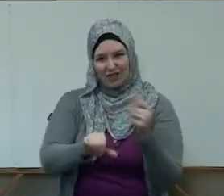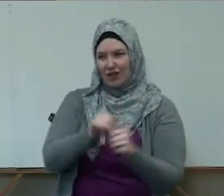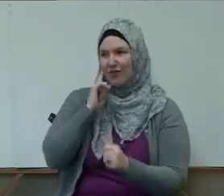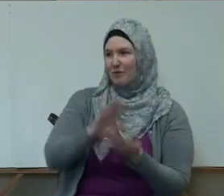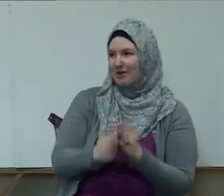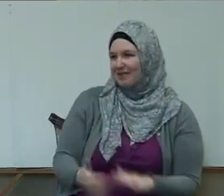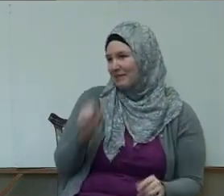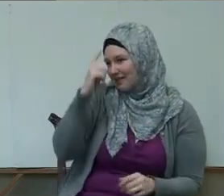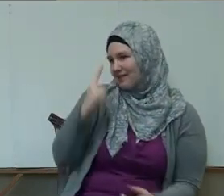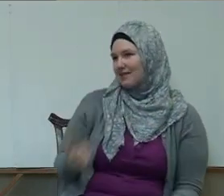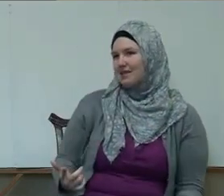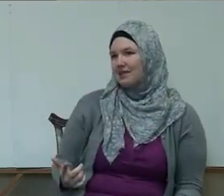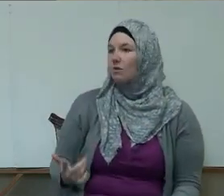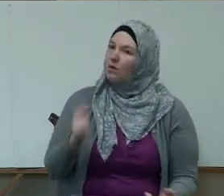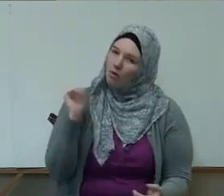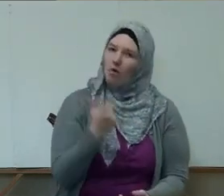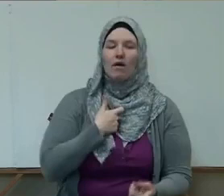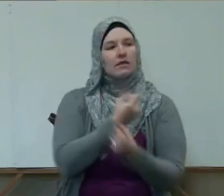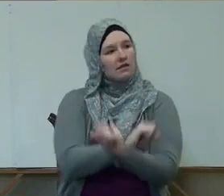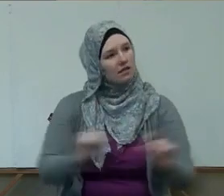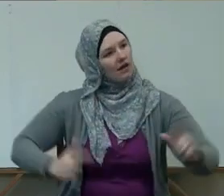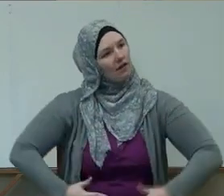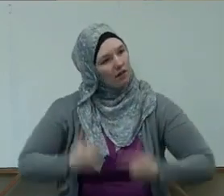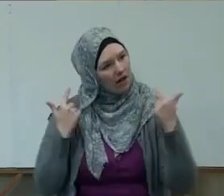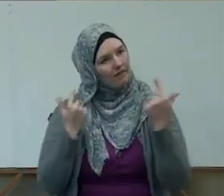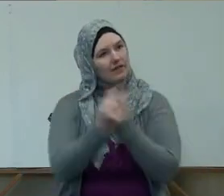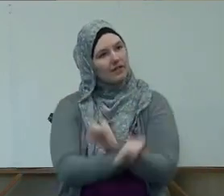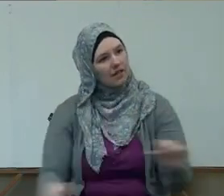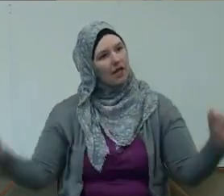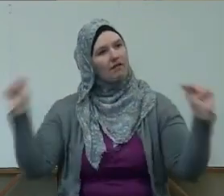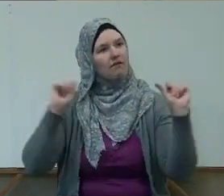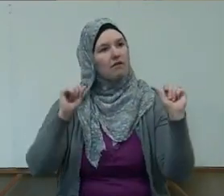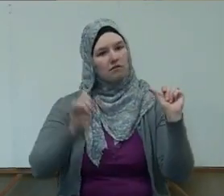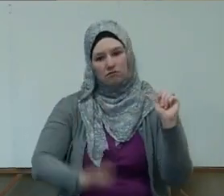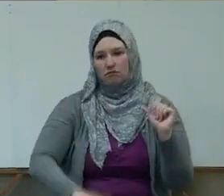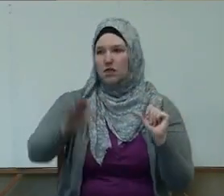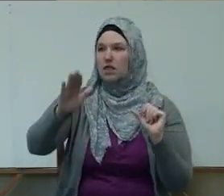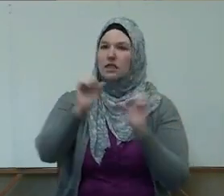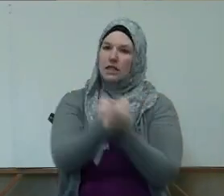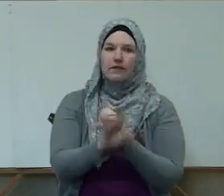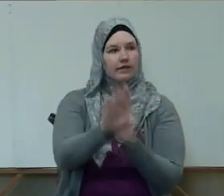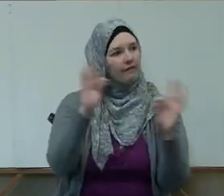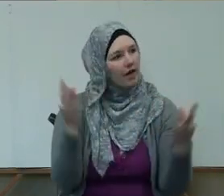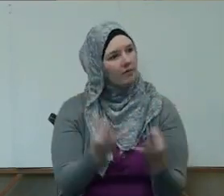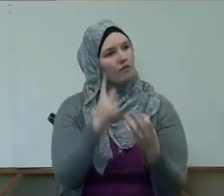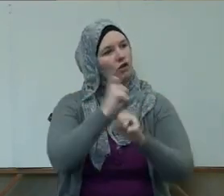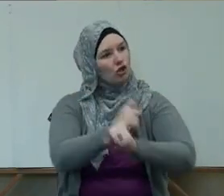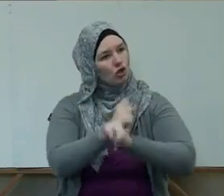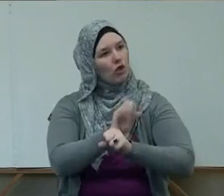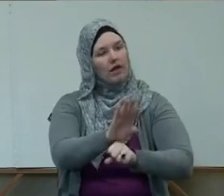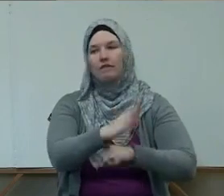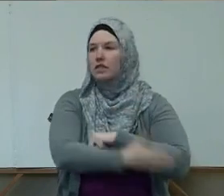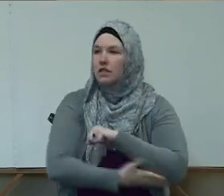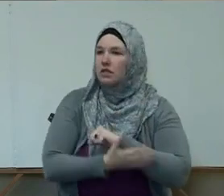to safe life and safe conditions for his life, for the safety of his family, for the security of his